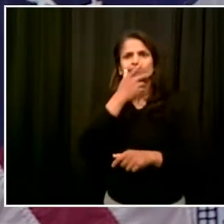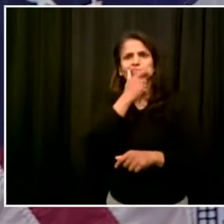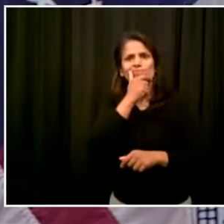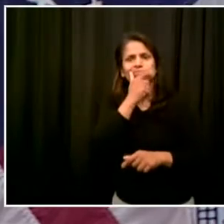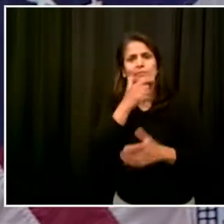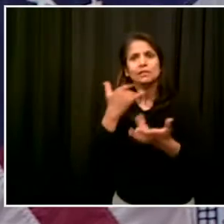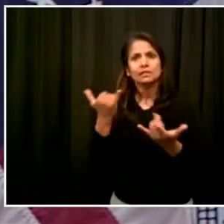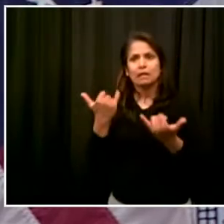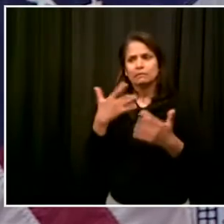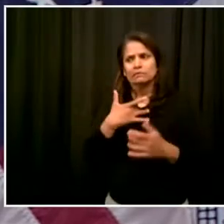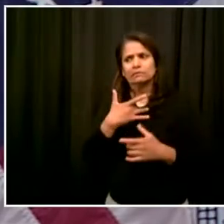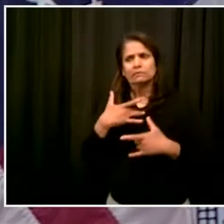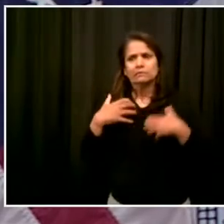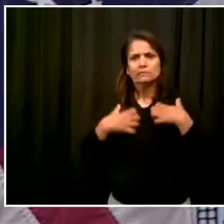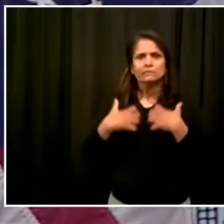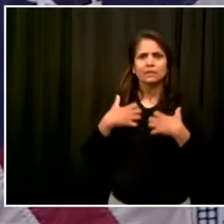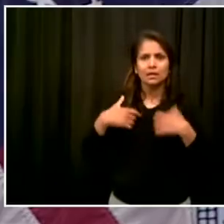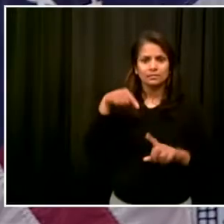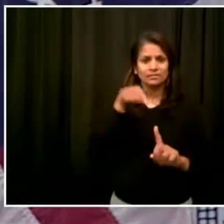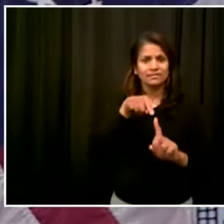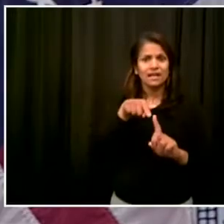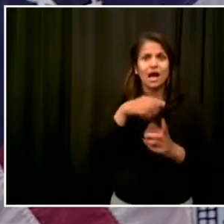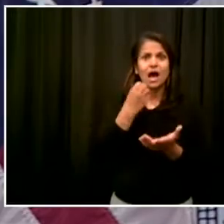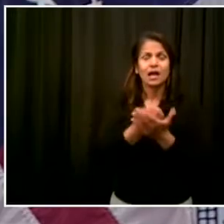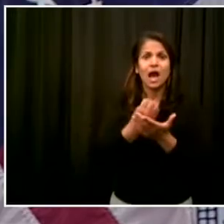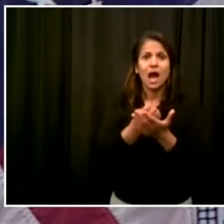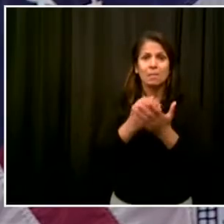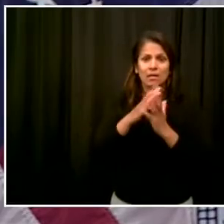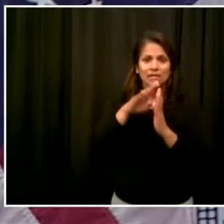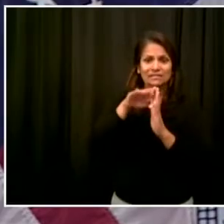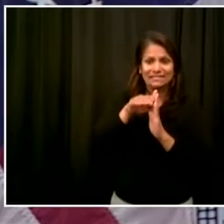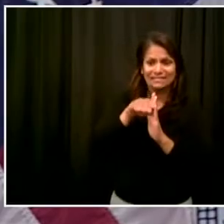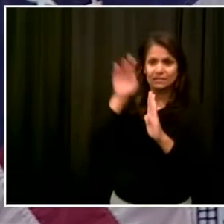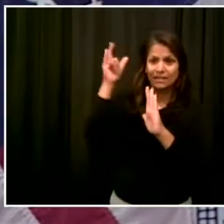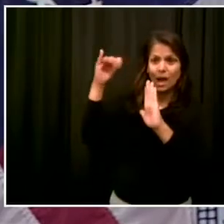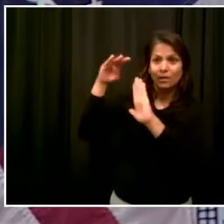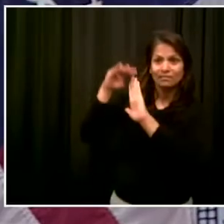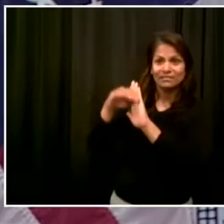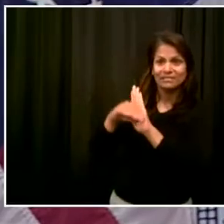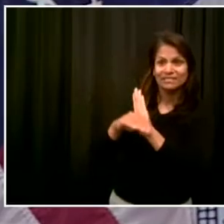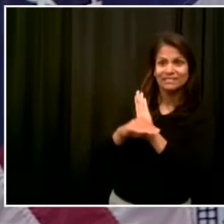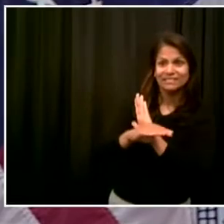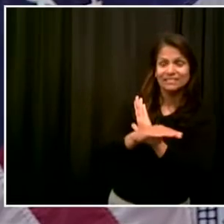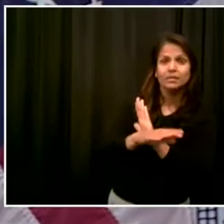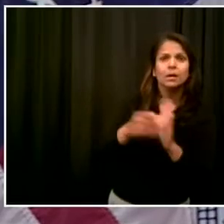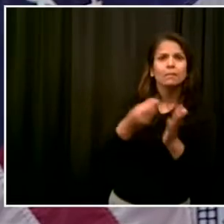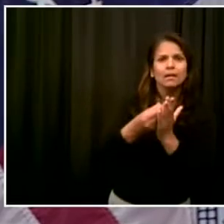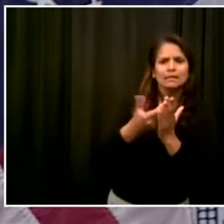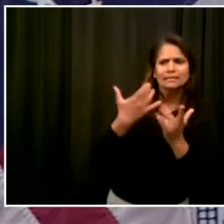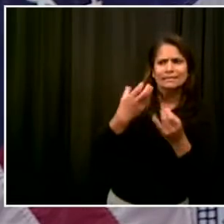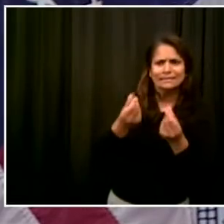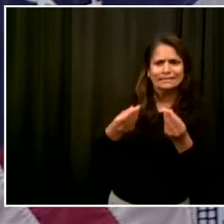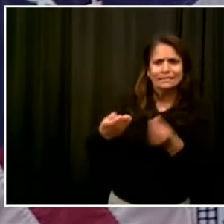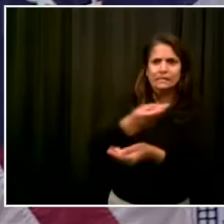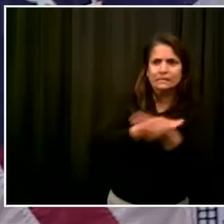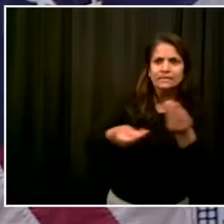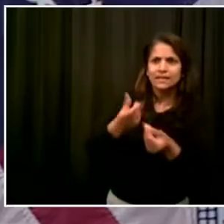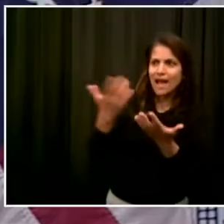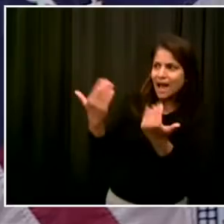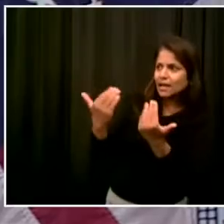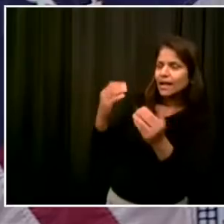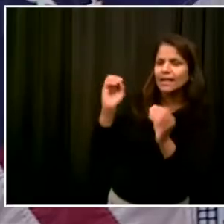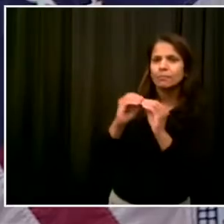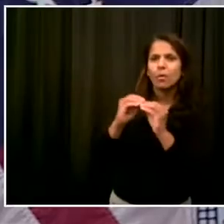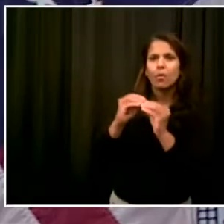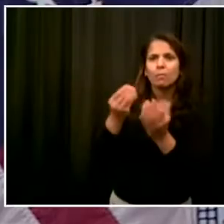of unknowns up ahead, including what will happen with the disease. So right now, at this moment, $9 billion